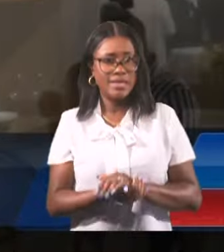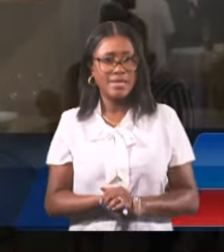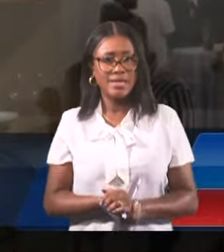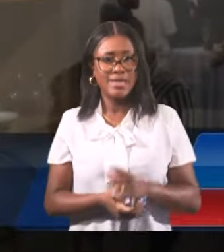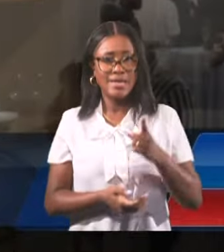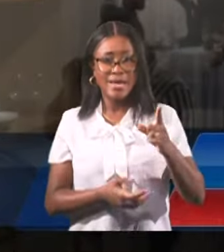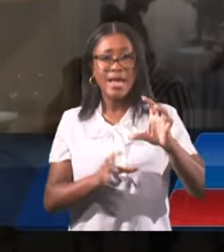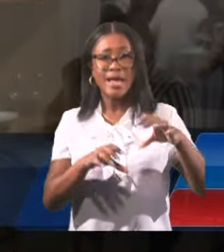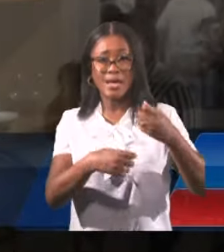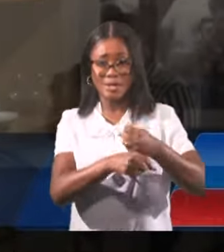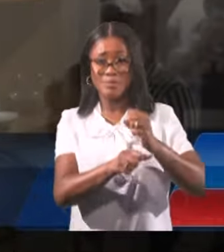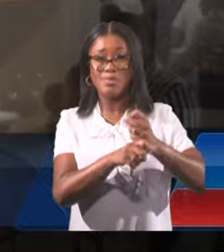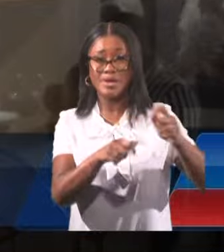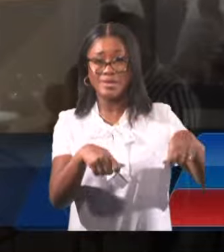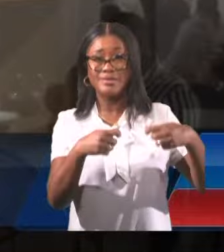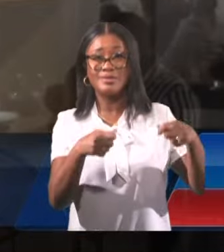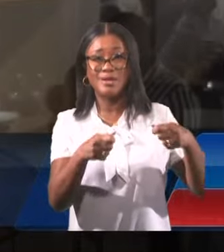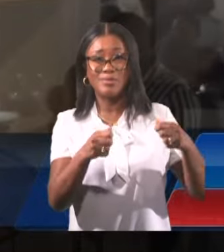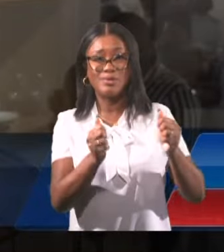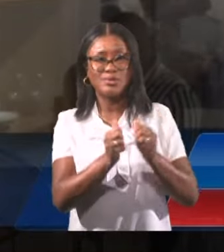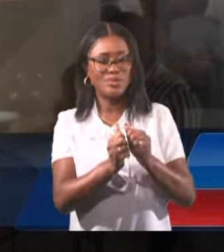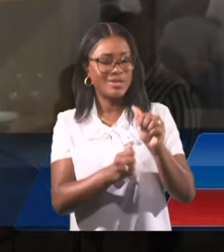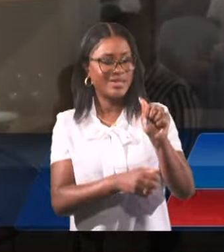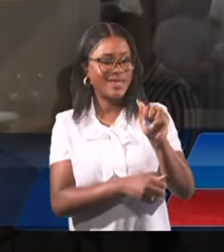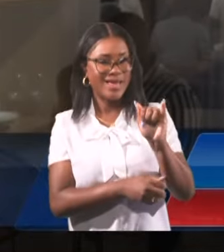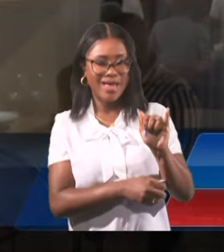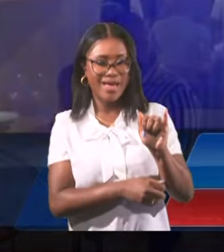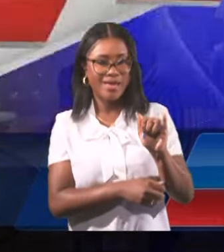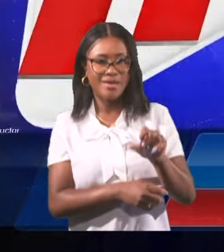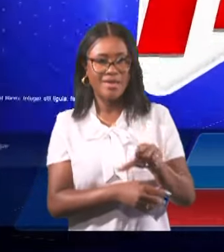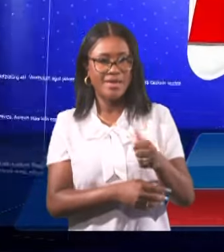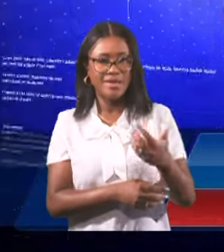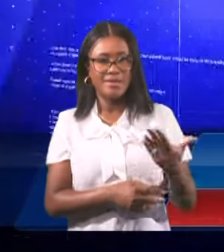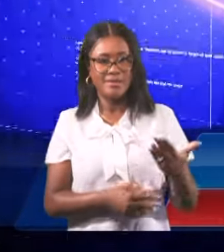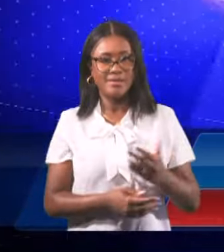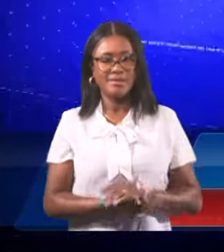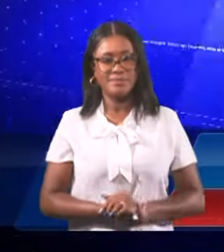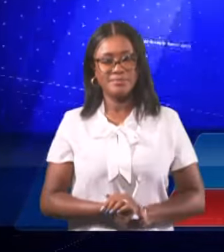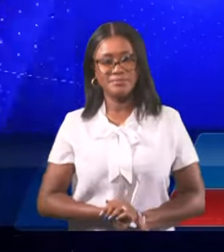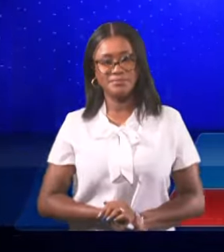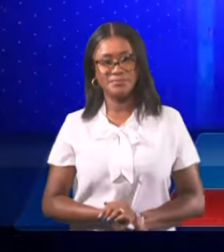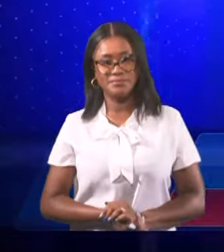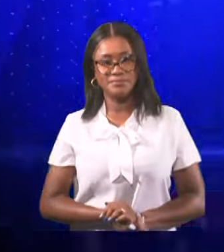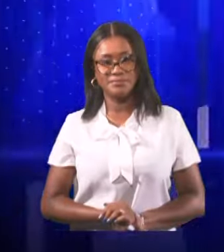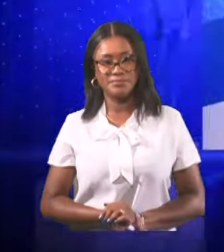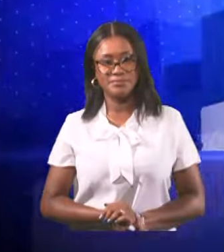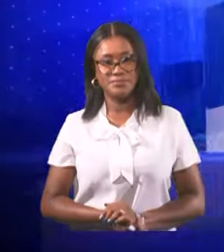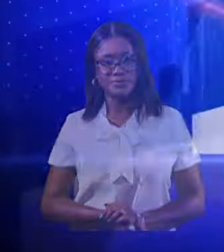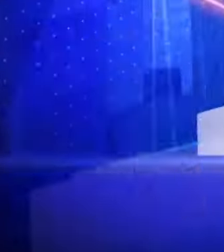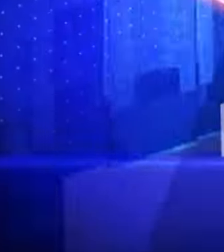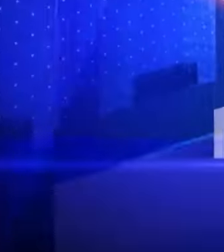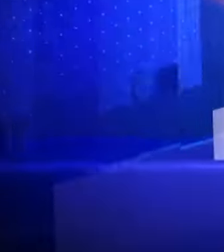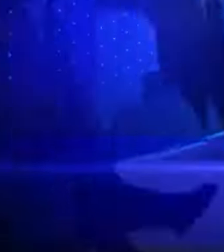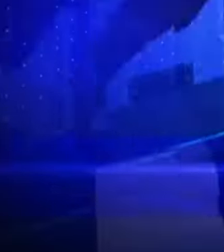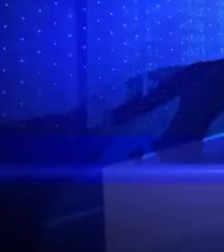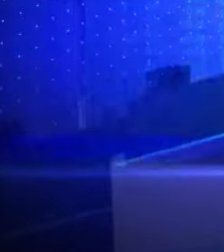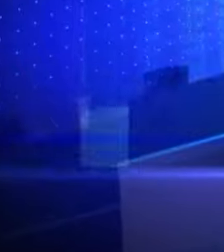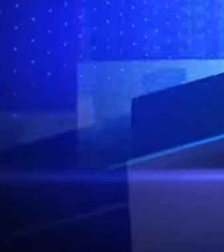make doubles in it. Watch me. I can make anything in it. I am Sunil Lalla with your TTT News Business